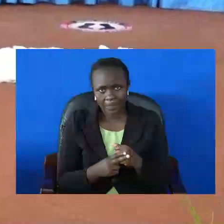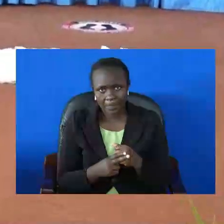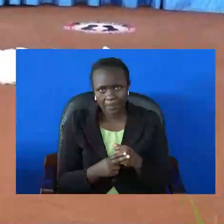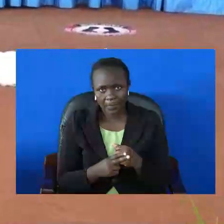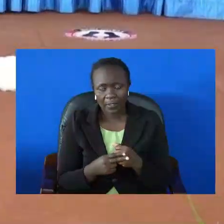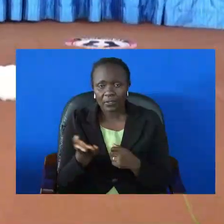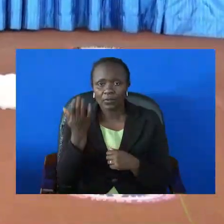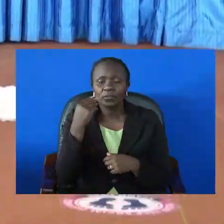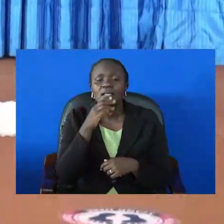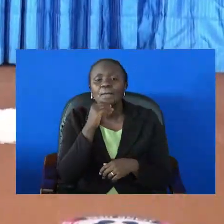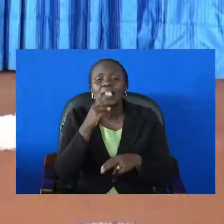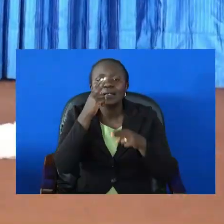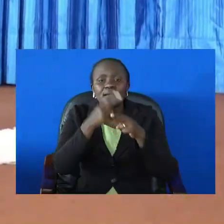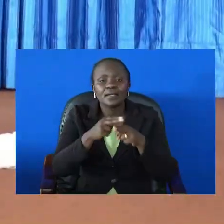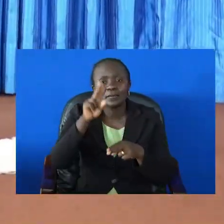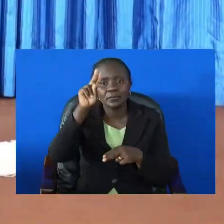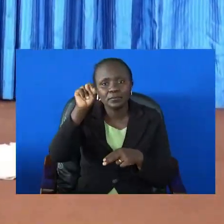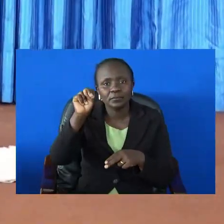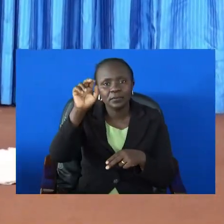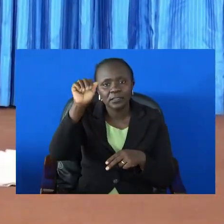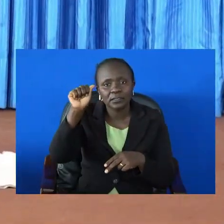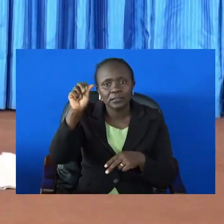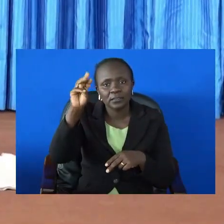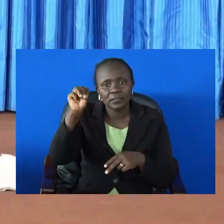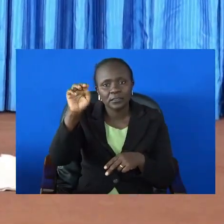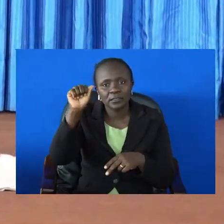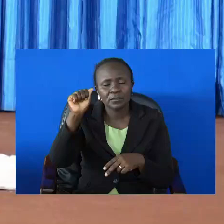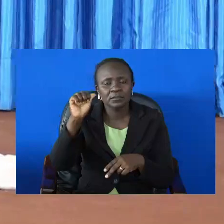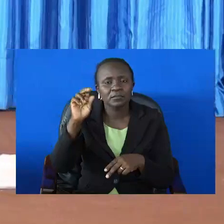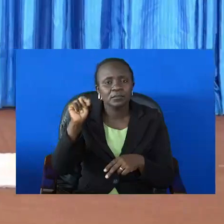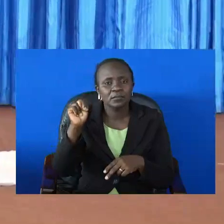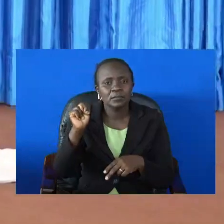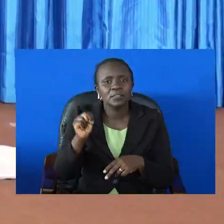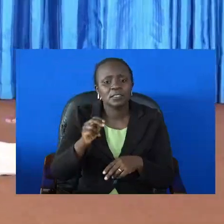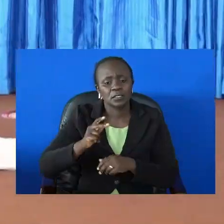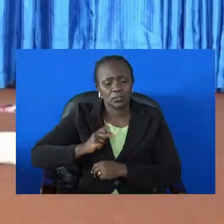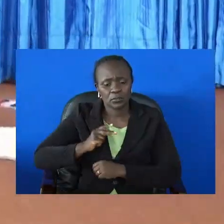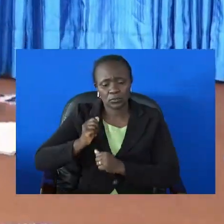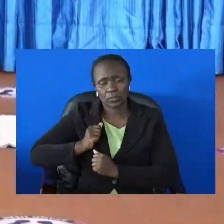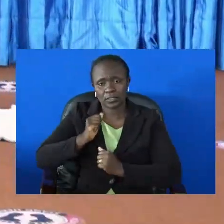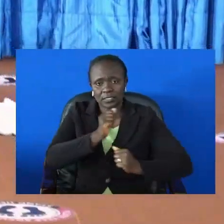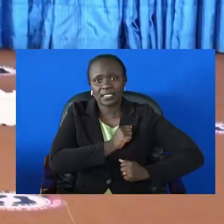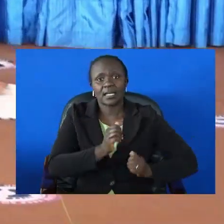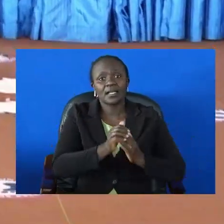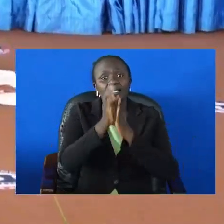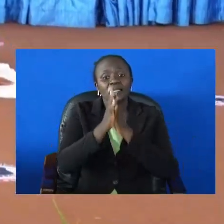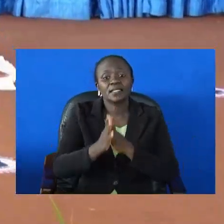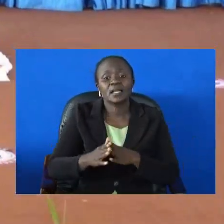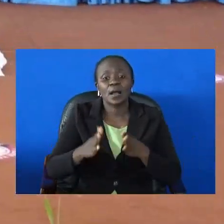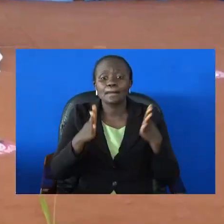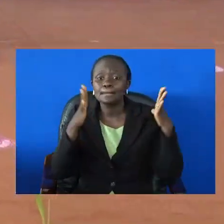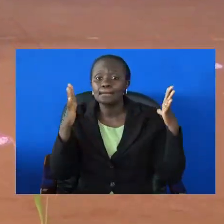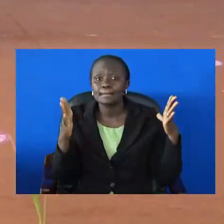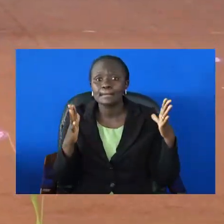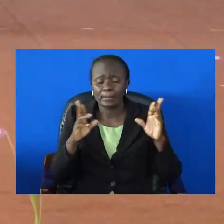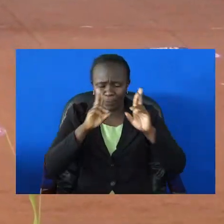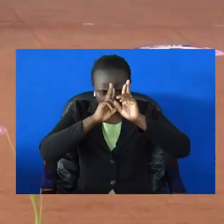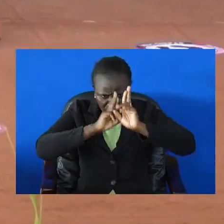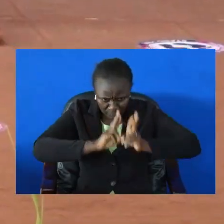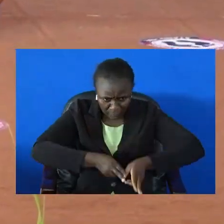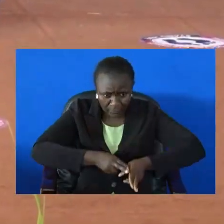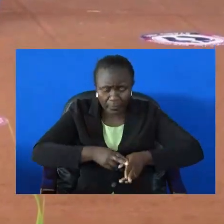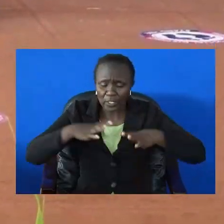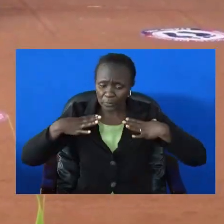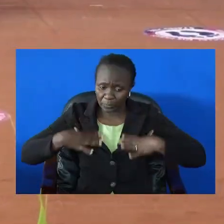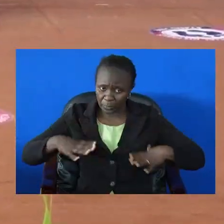There was a man named Naaman who was Aramean. He was a captain of an army and a great warrior and respected by